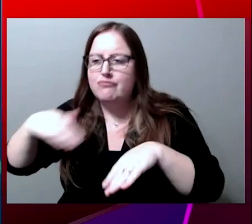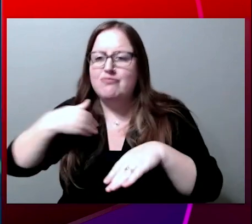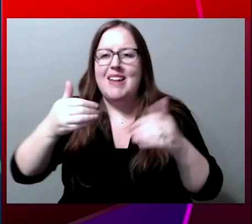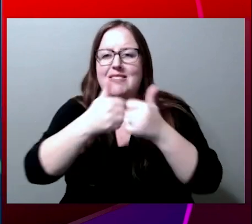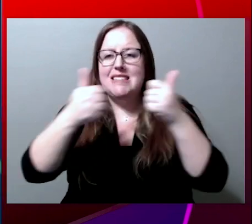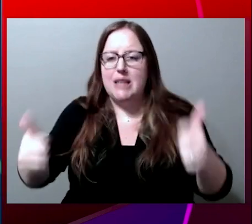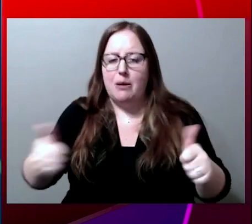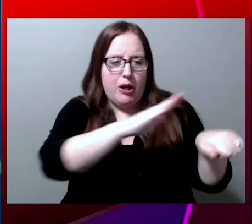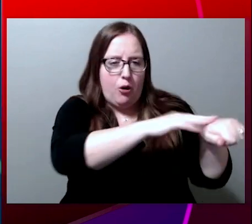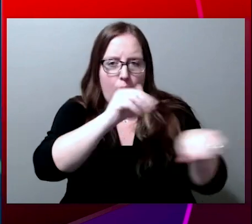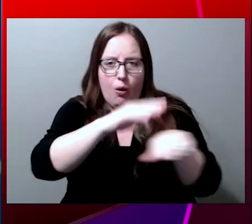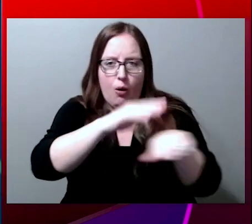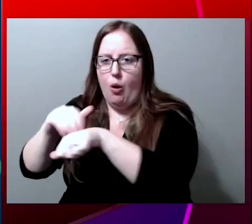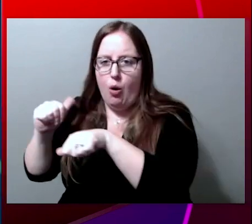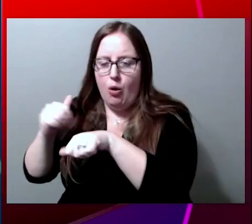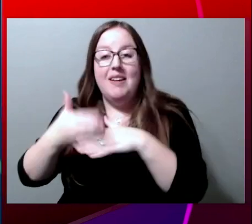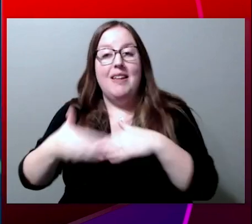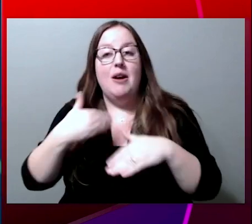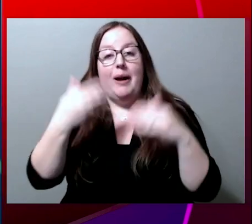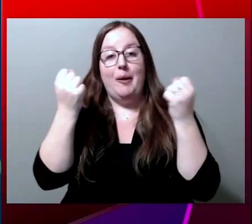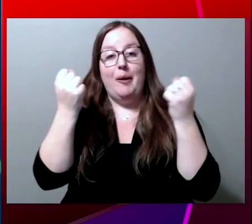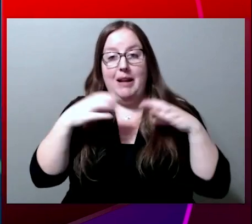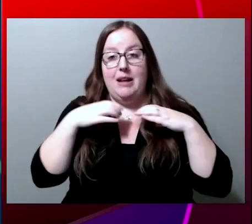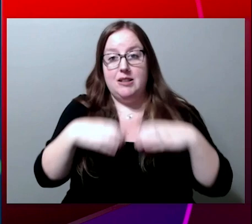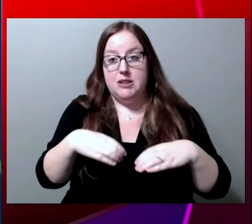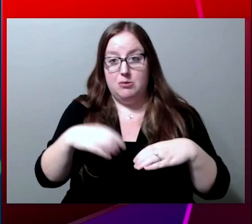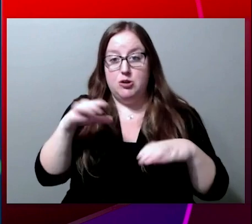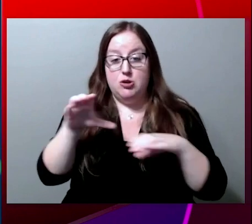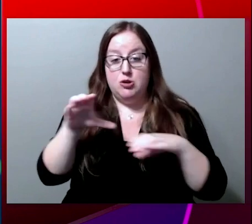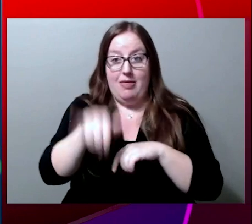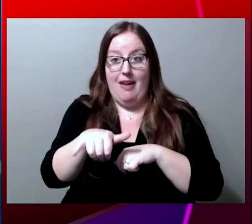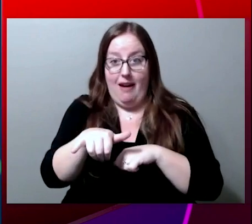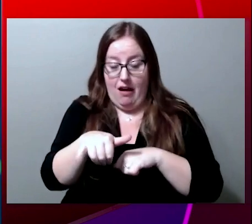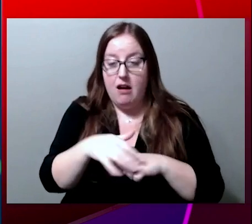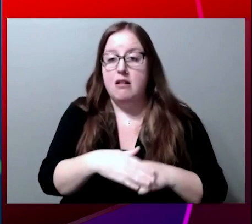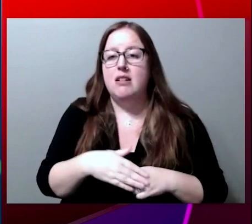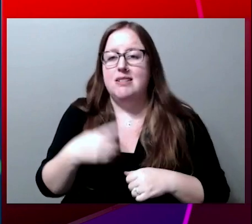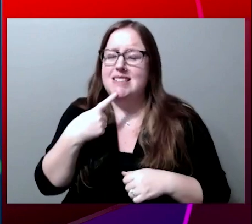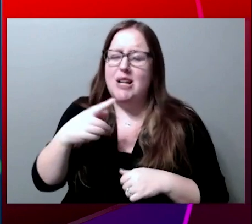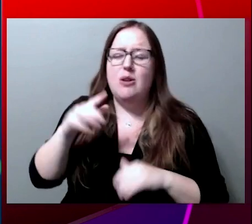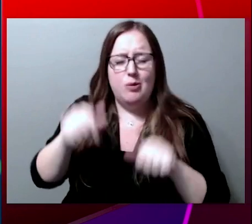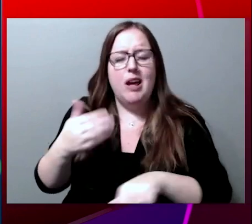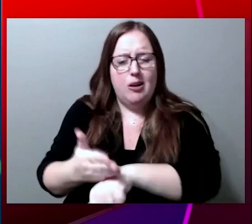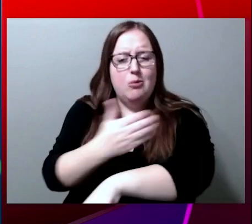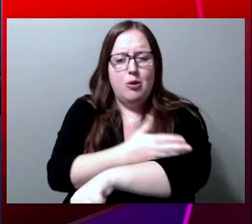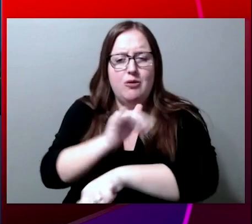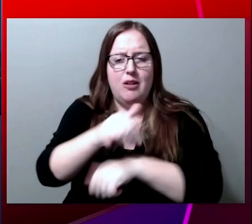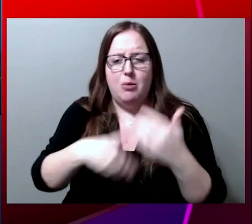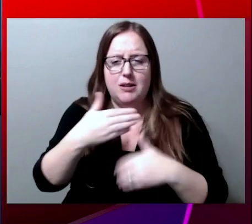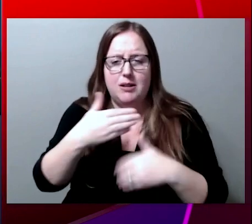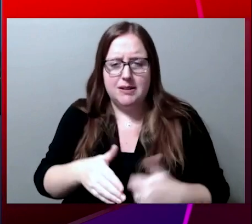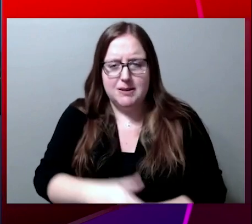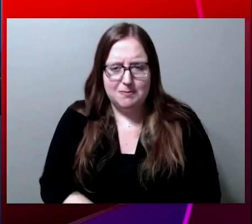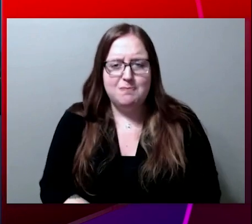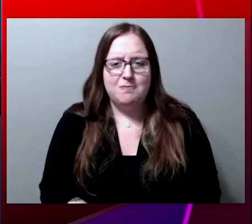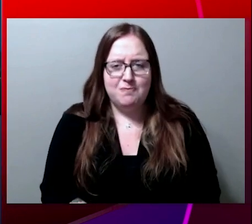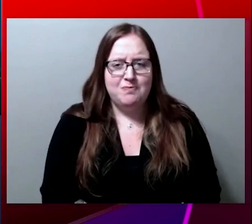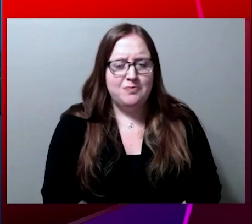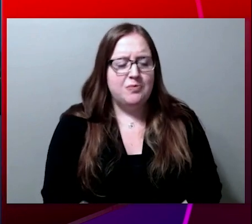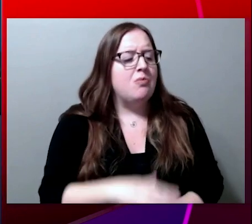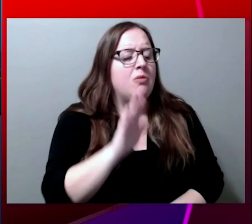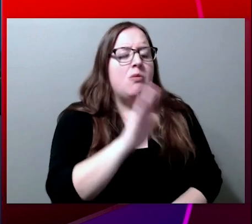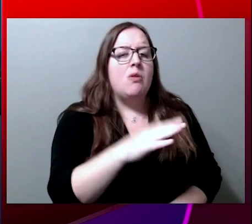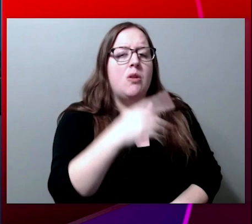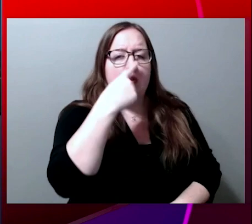other, and we had a lot of customers doing this, and we looked at it and said, we think we can do a lot better here. All right, well, so tell us what